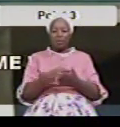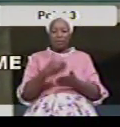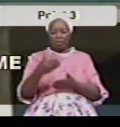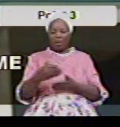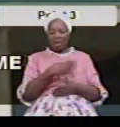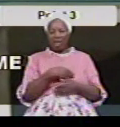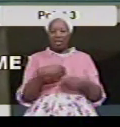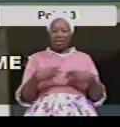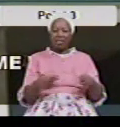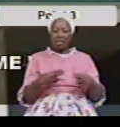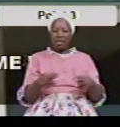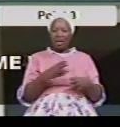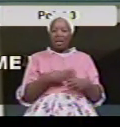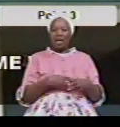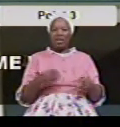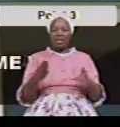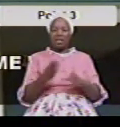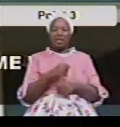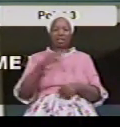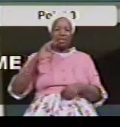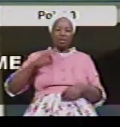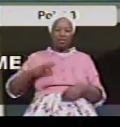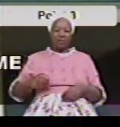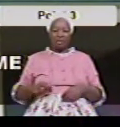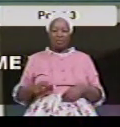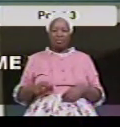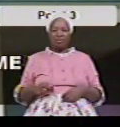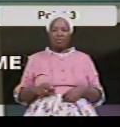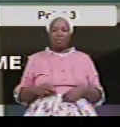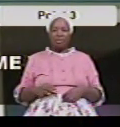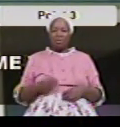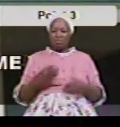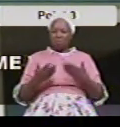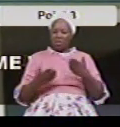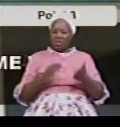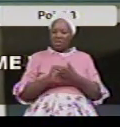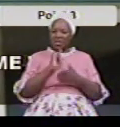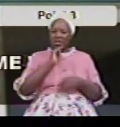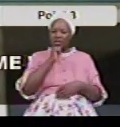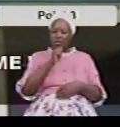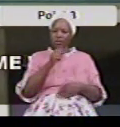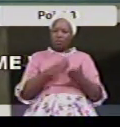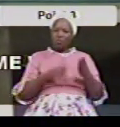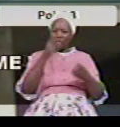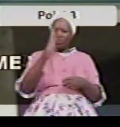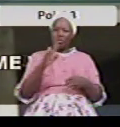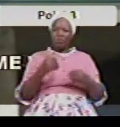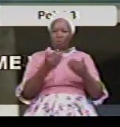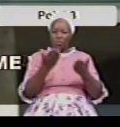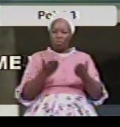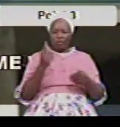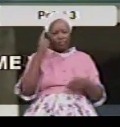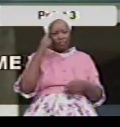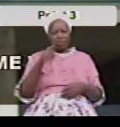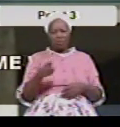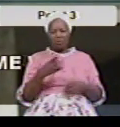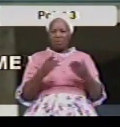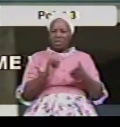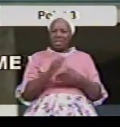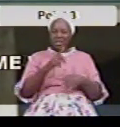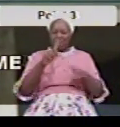and get gain. Maybe that's not what he wants for you. Maybe that's a lower kind of